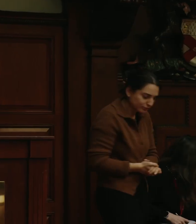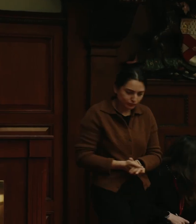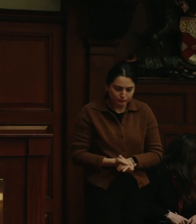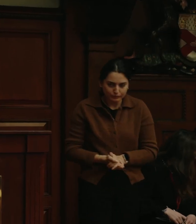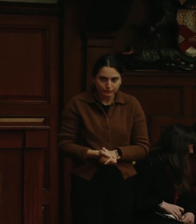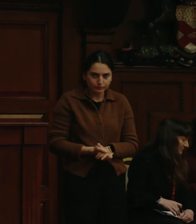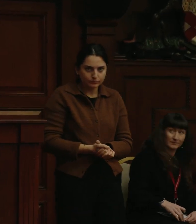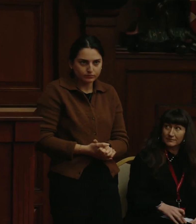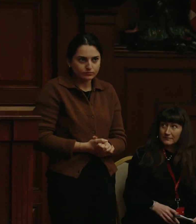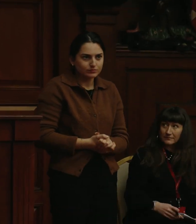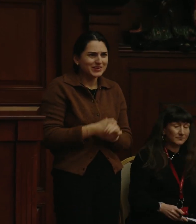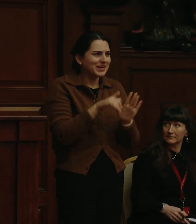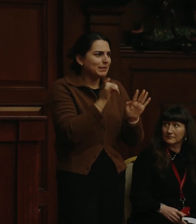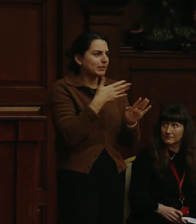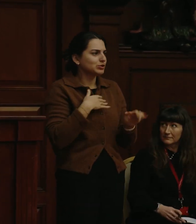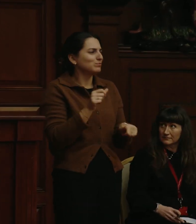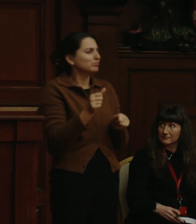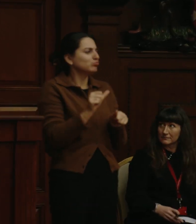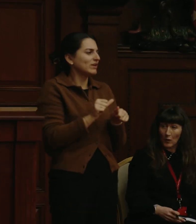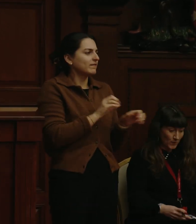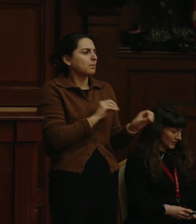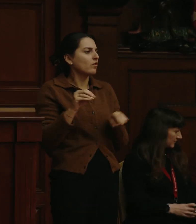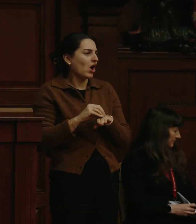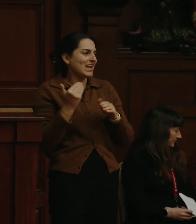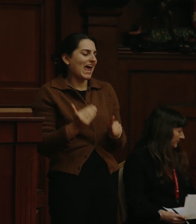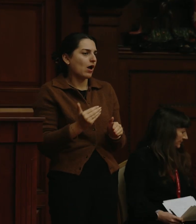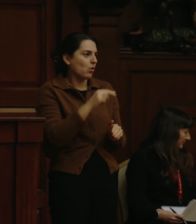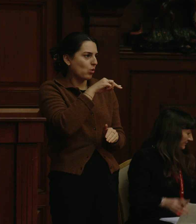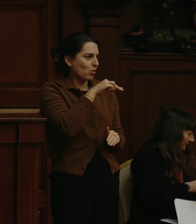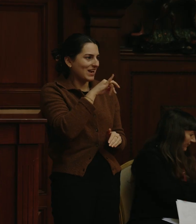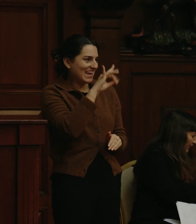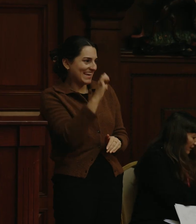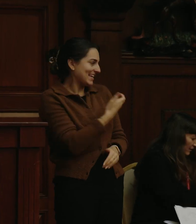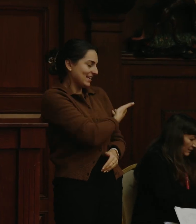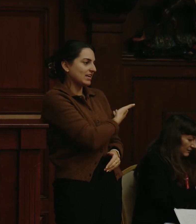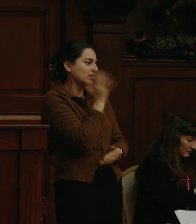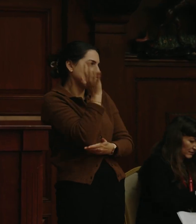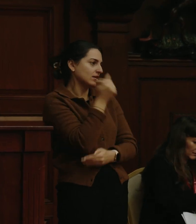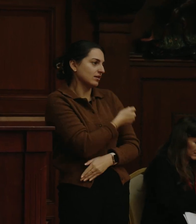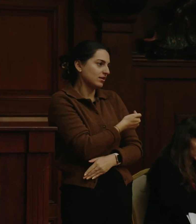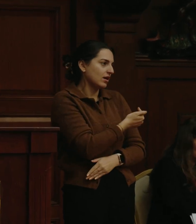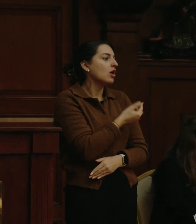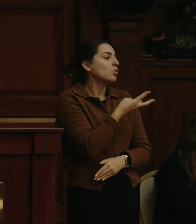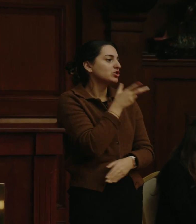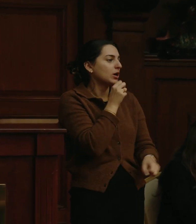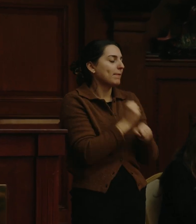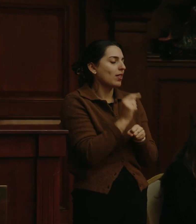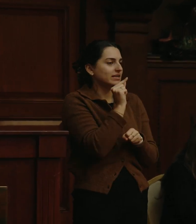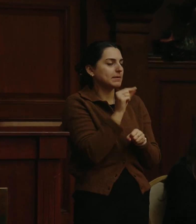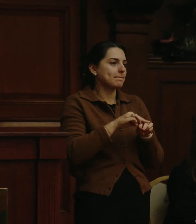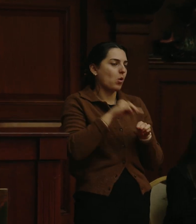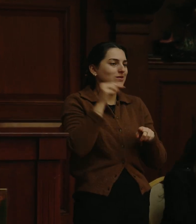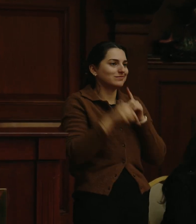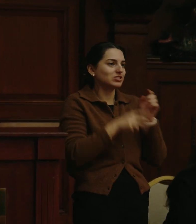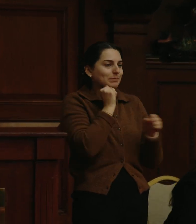I think we might just briefly move on to Nikki now, I think, who is going to talk to us a little bit